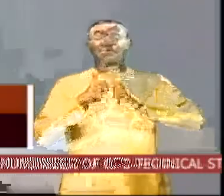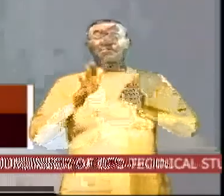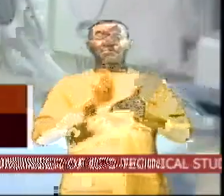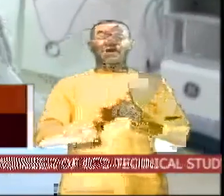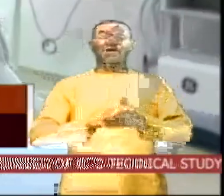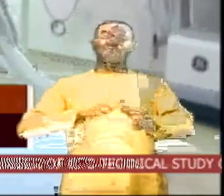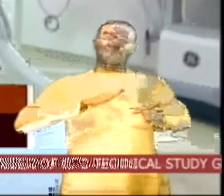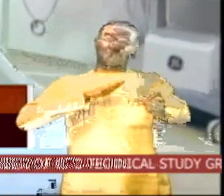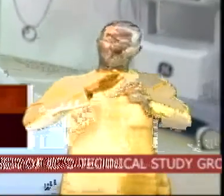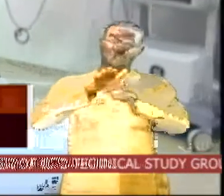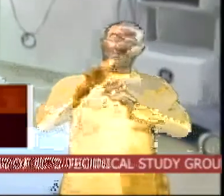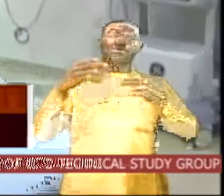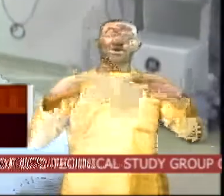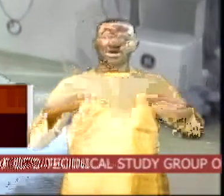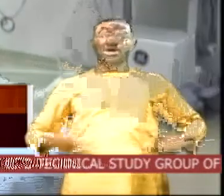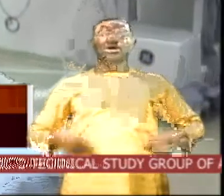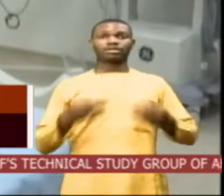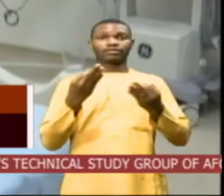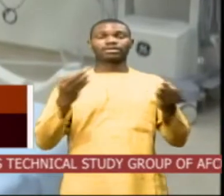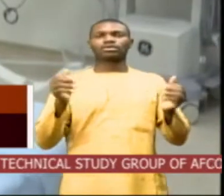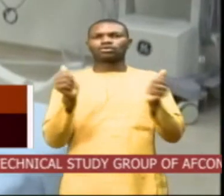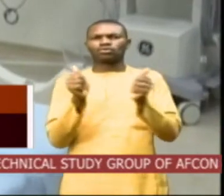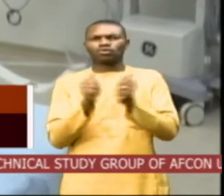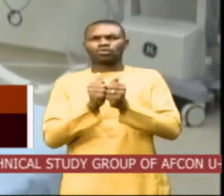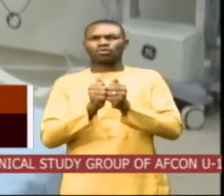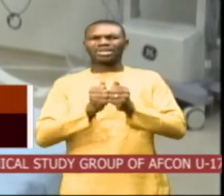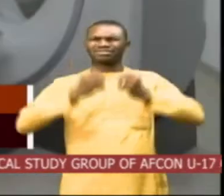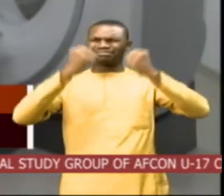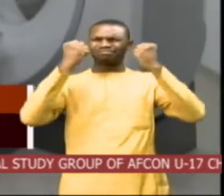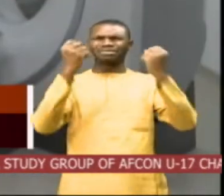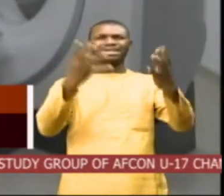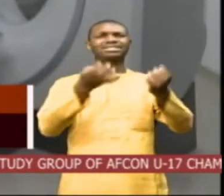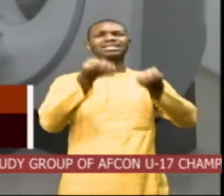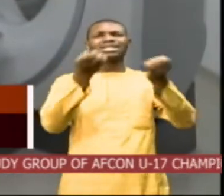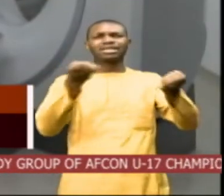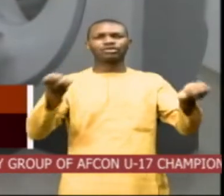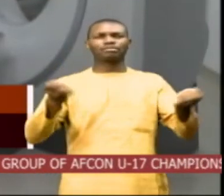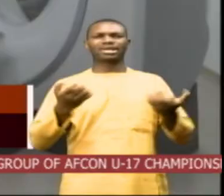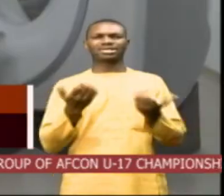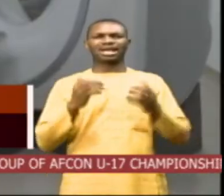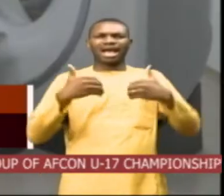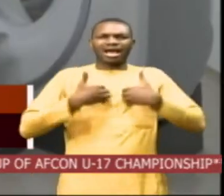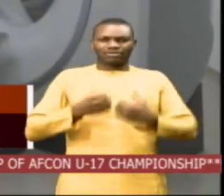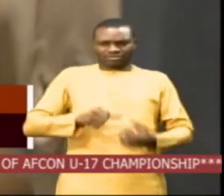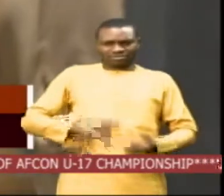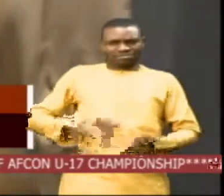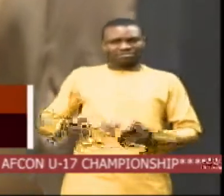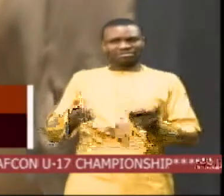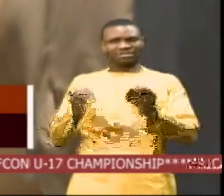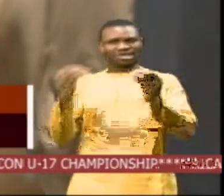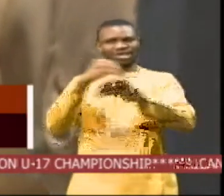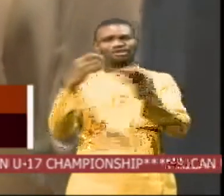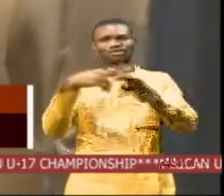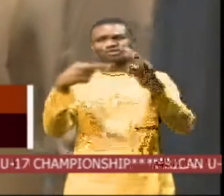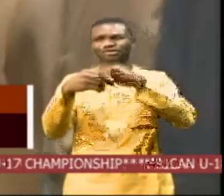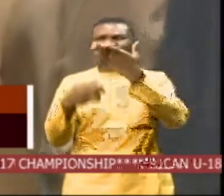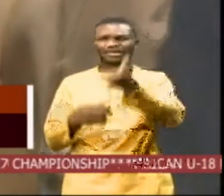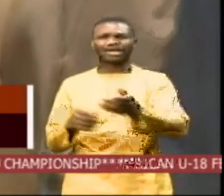outpatient services. Let me tell you that today is one of my happiest days in life. I can go home and tell my